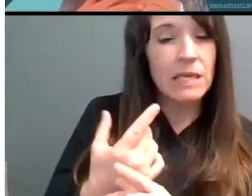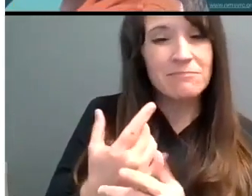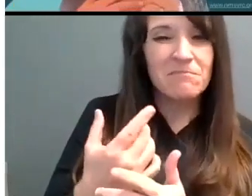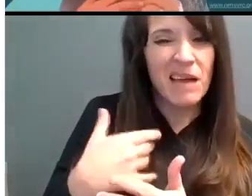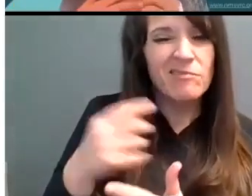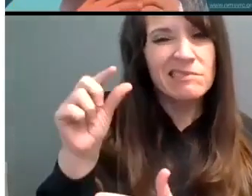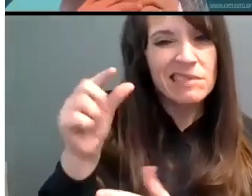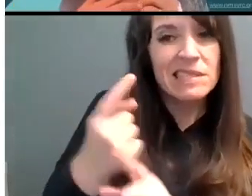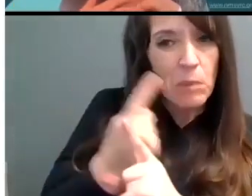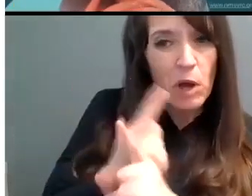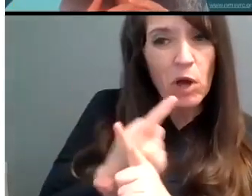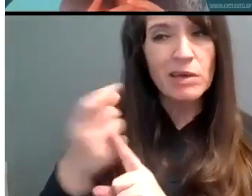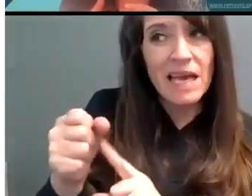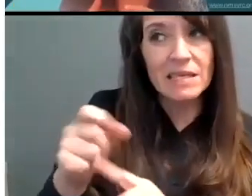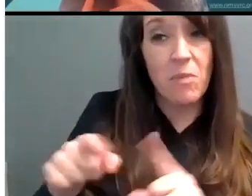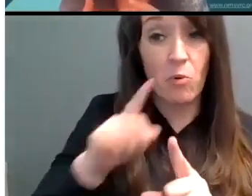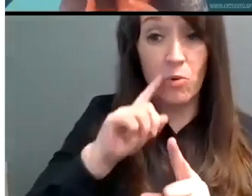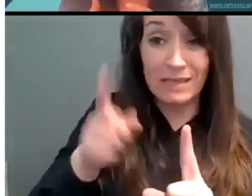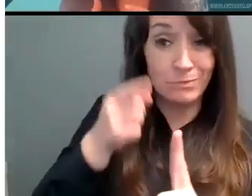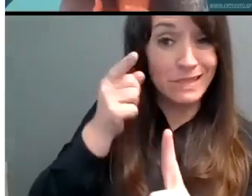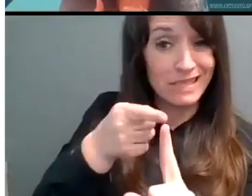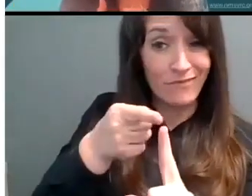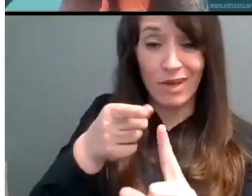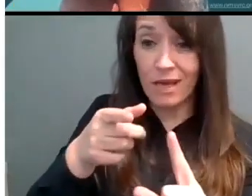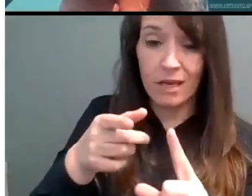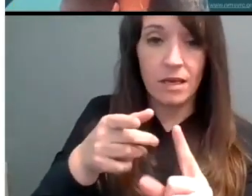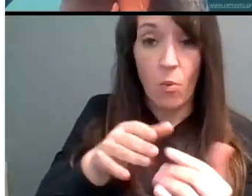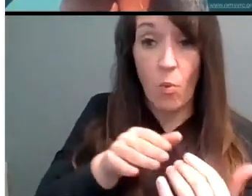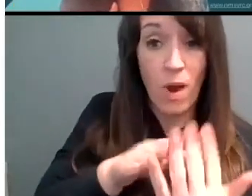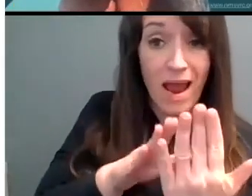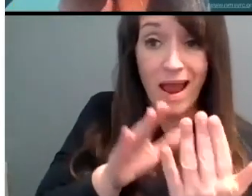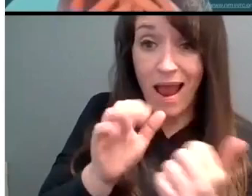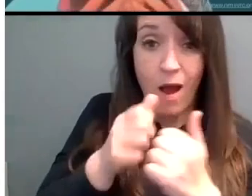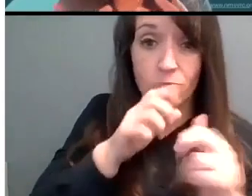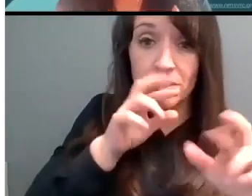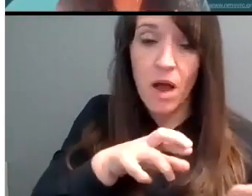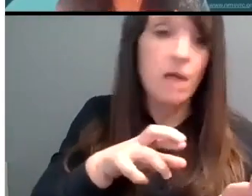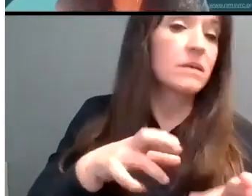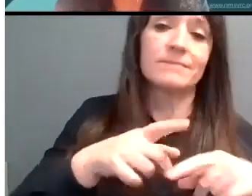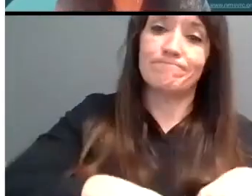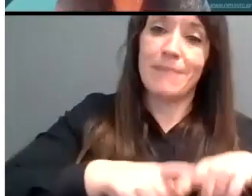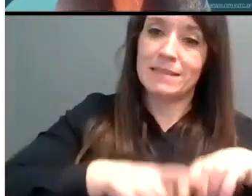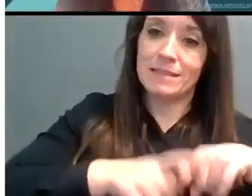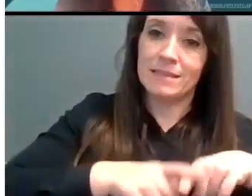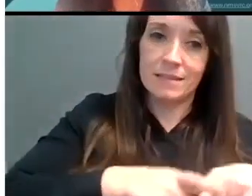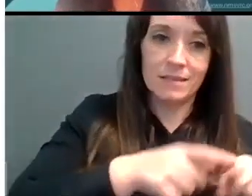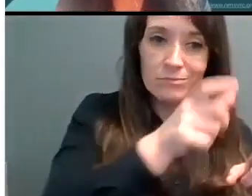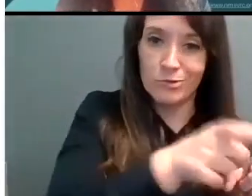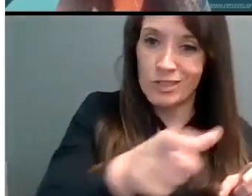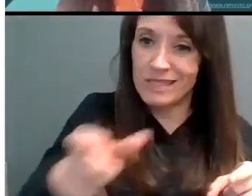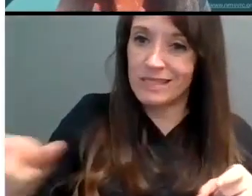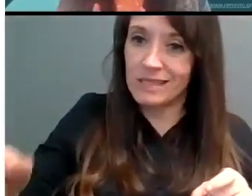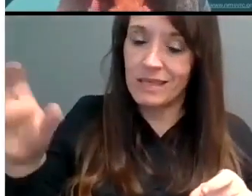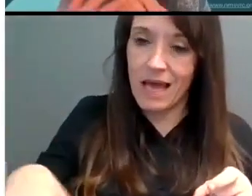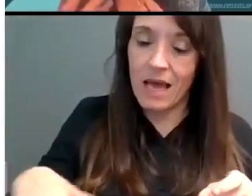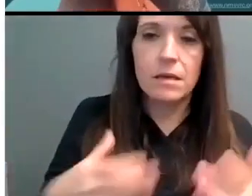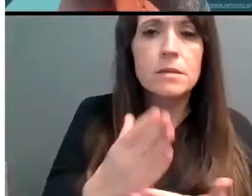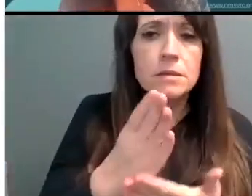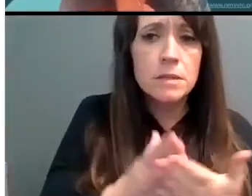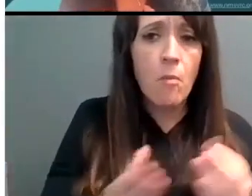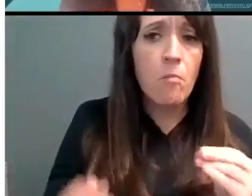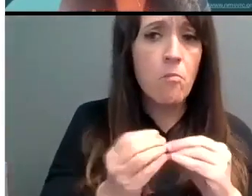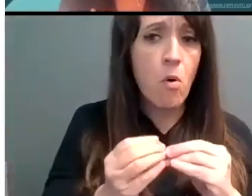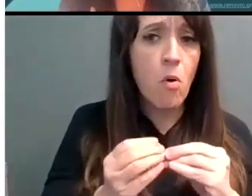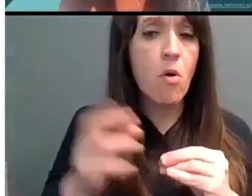one specific way. It's unique to each individual. However, some people can be at risk of, we'll talk